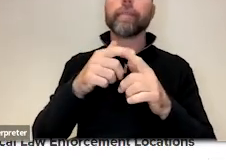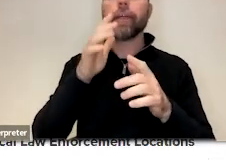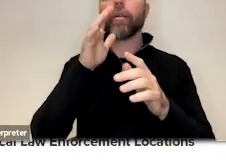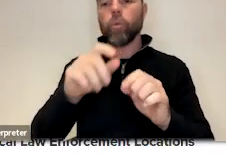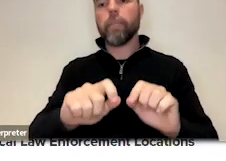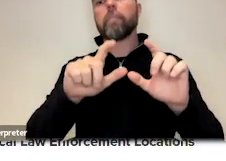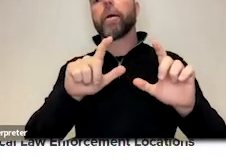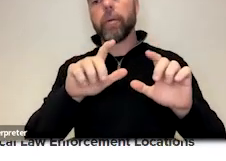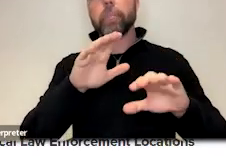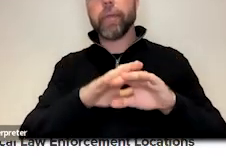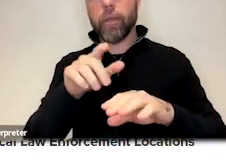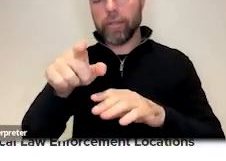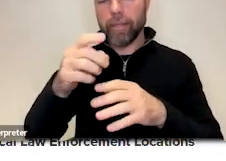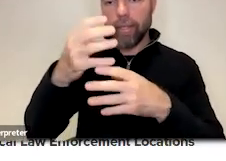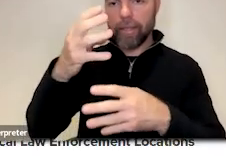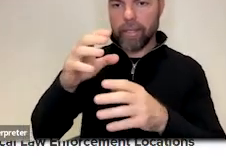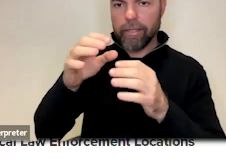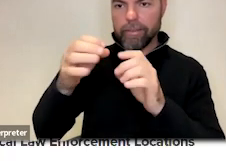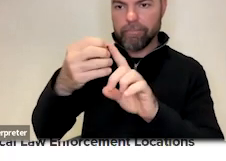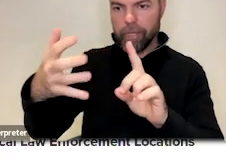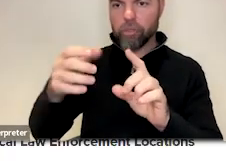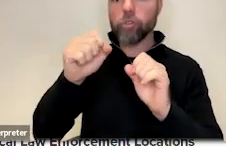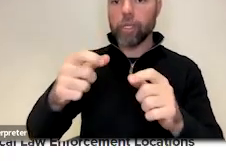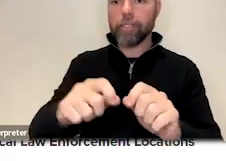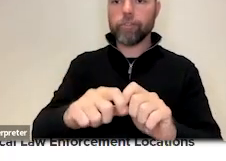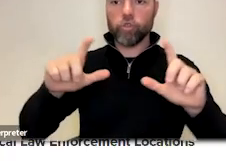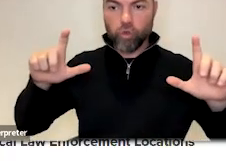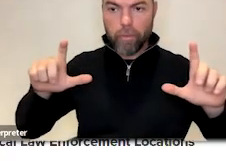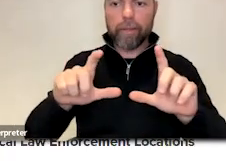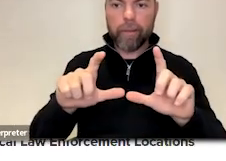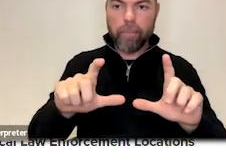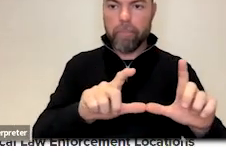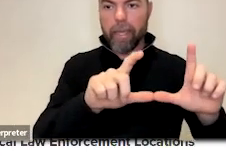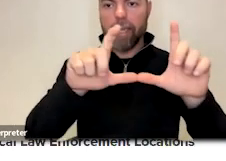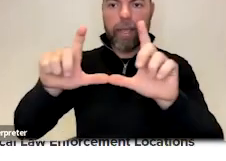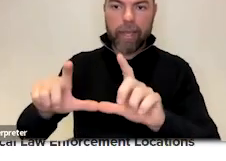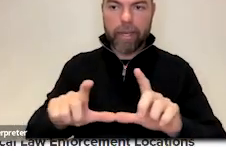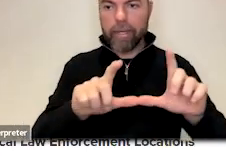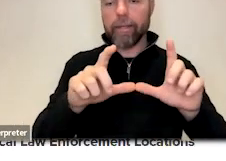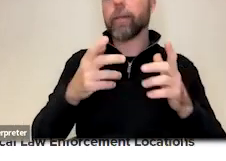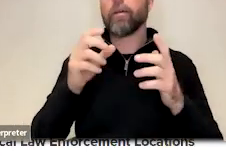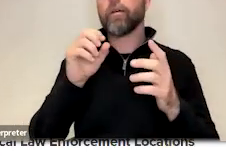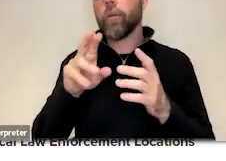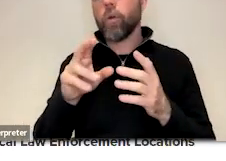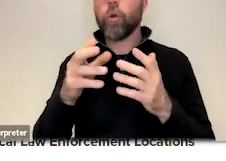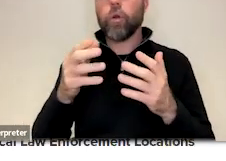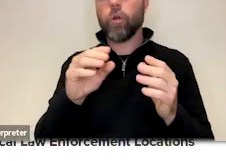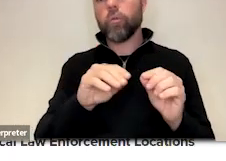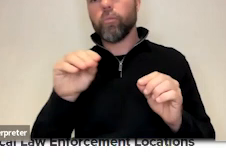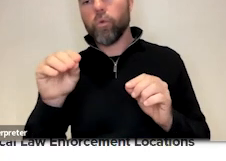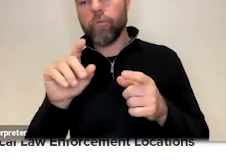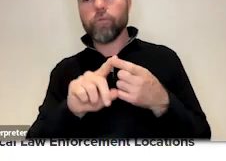pop up in my legend. I can still zoom in and out. I can still pan around, or I can, sort of move back here